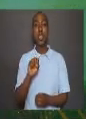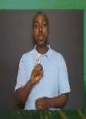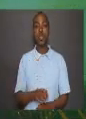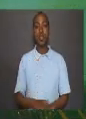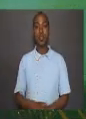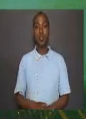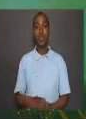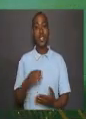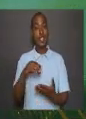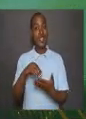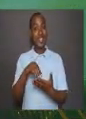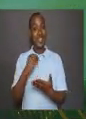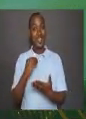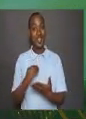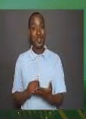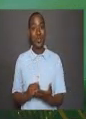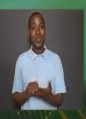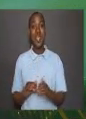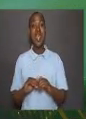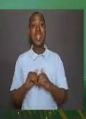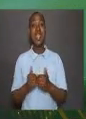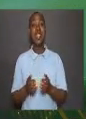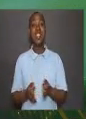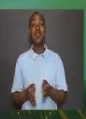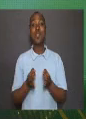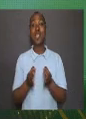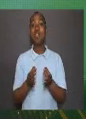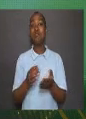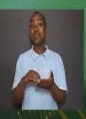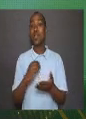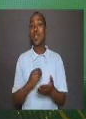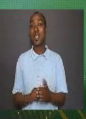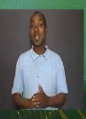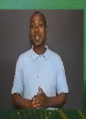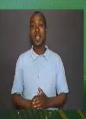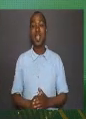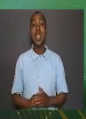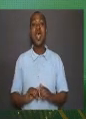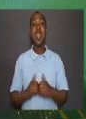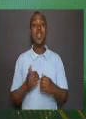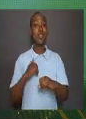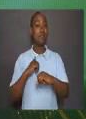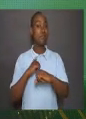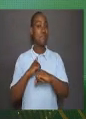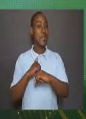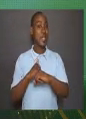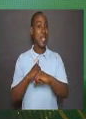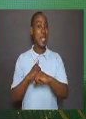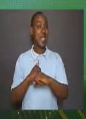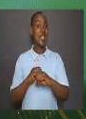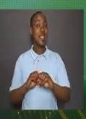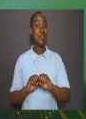We learned how they are transmitted and how we can prevent them from spreading.